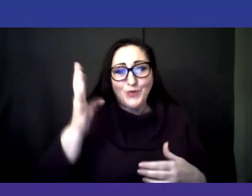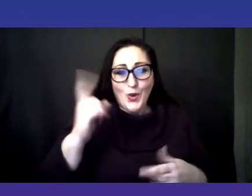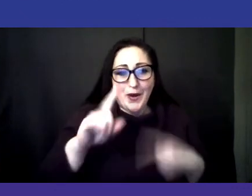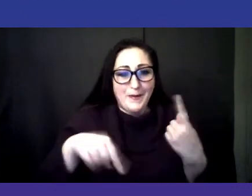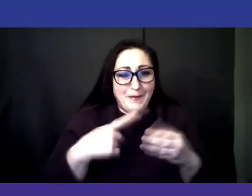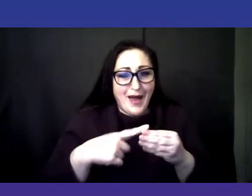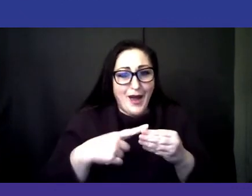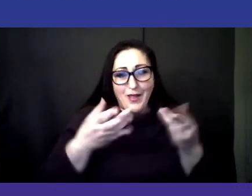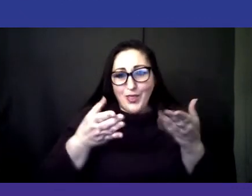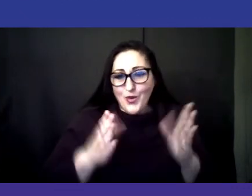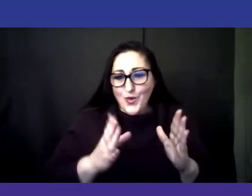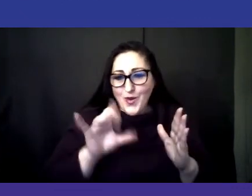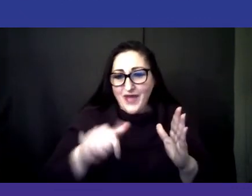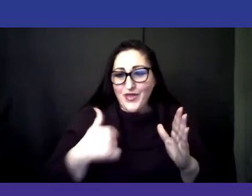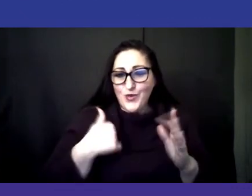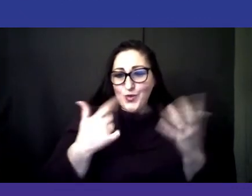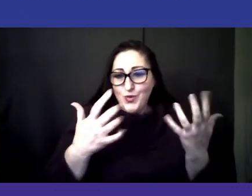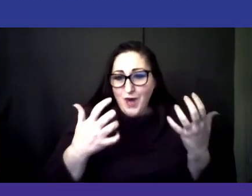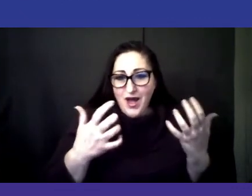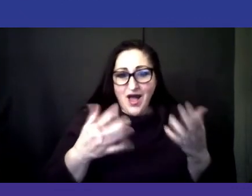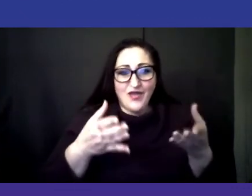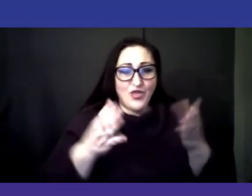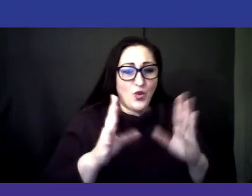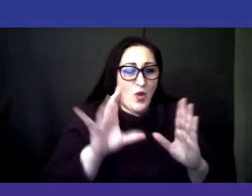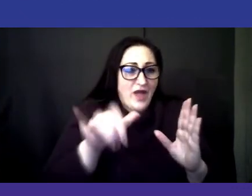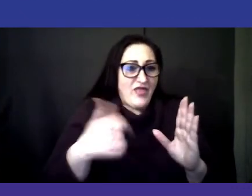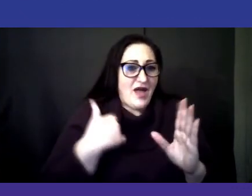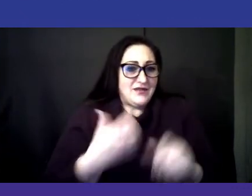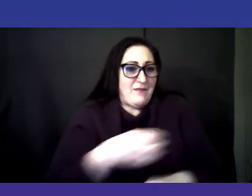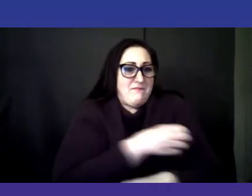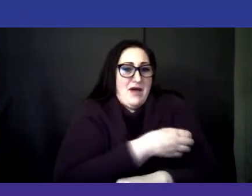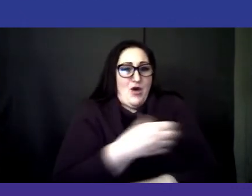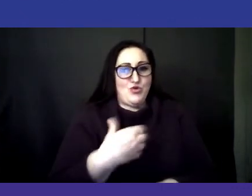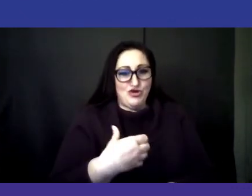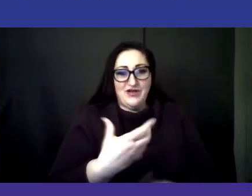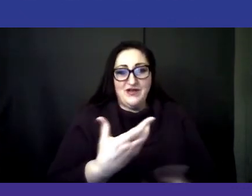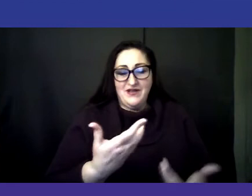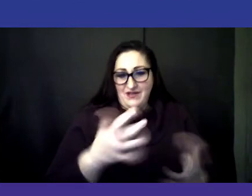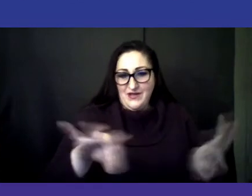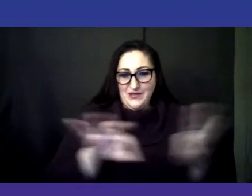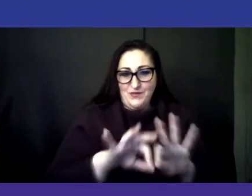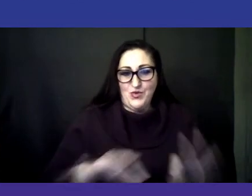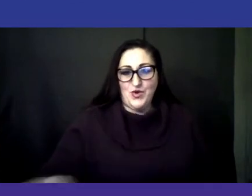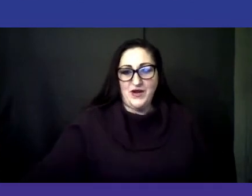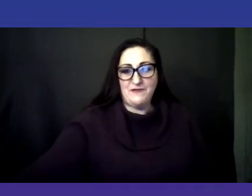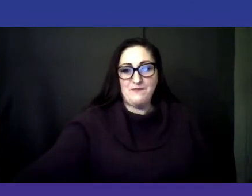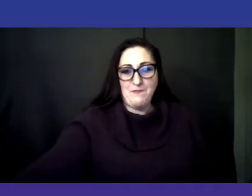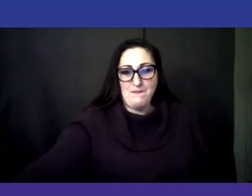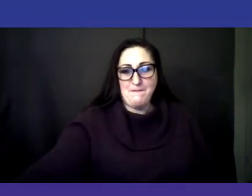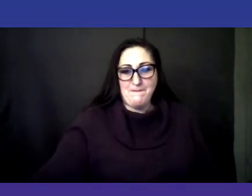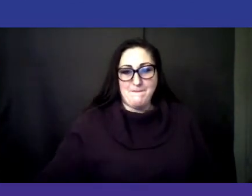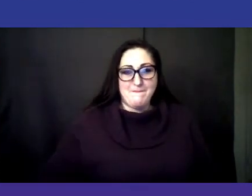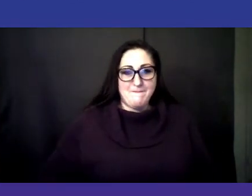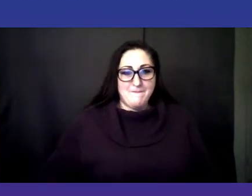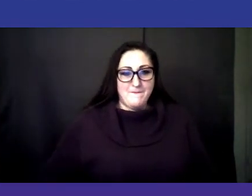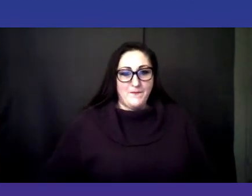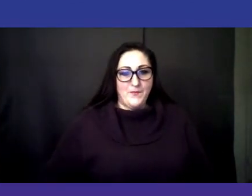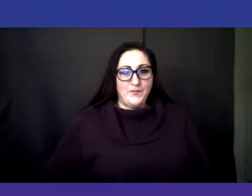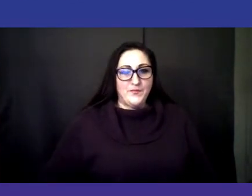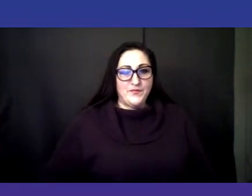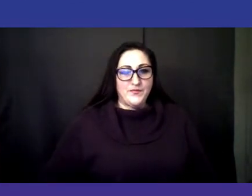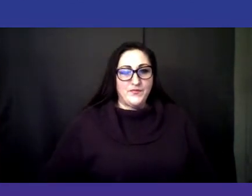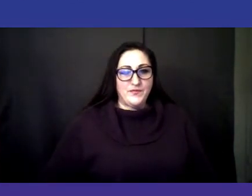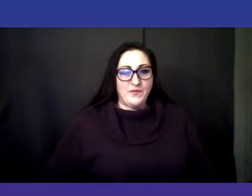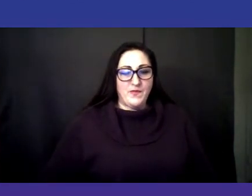that you want, in a way that is empowered. So thank you for that. Ahimsa, you have your hand